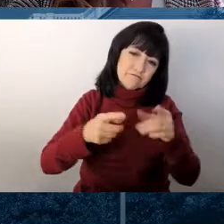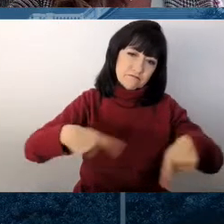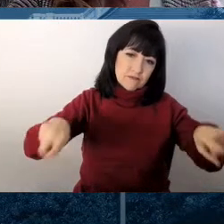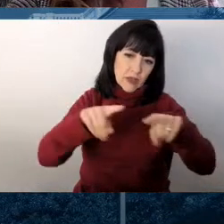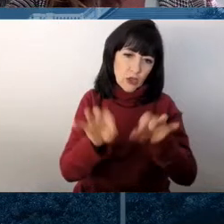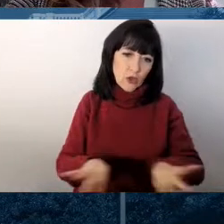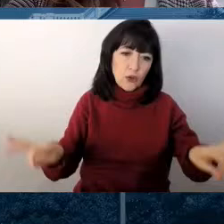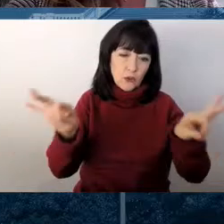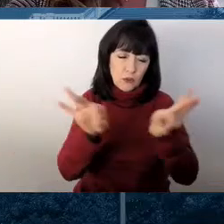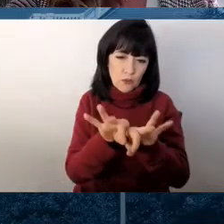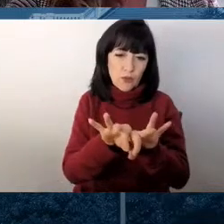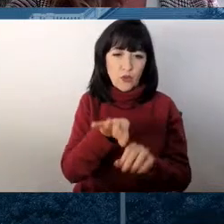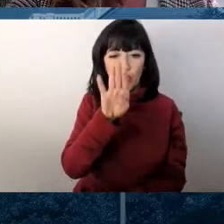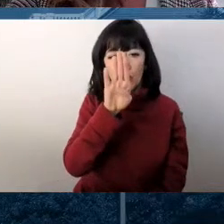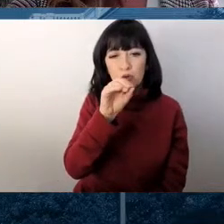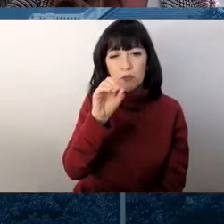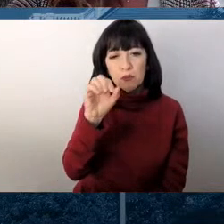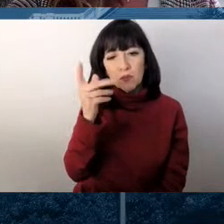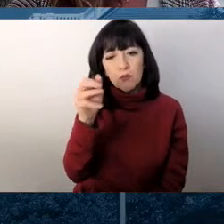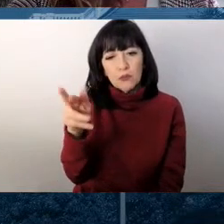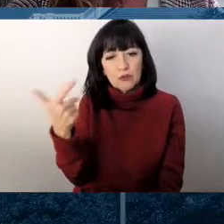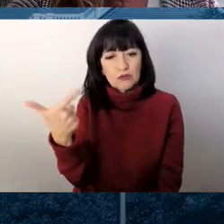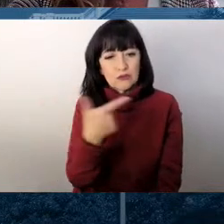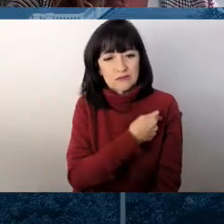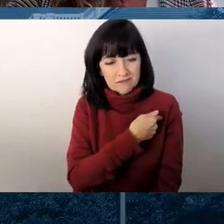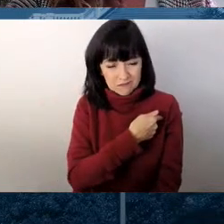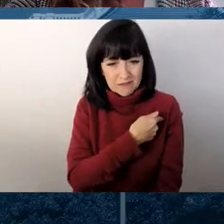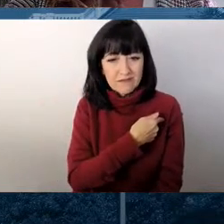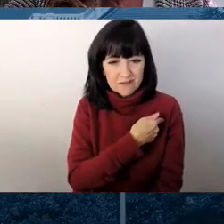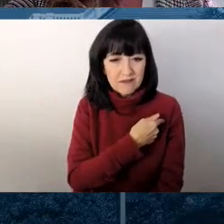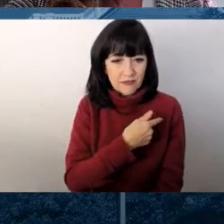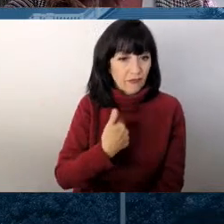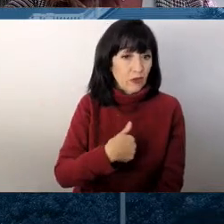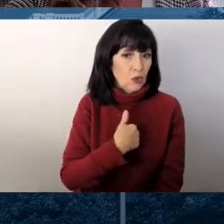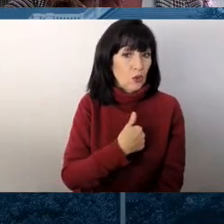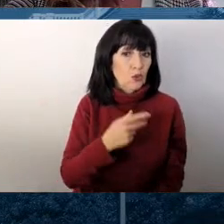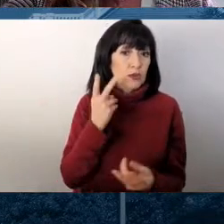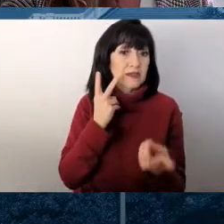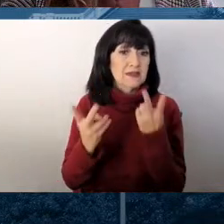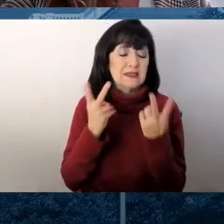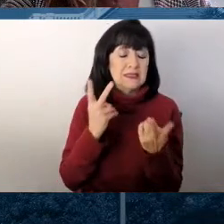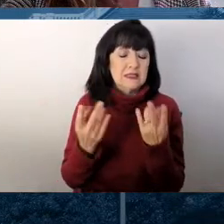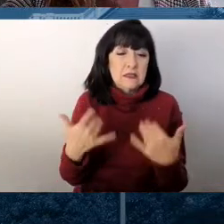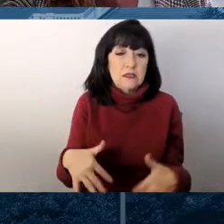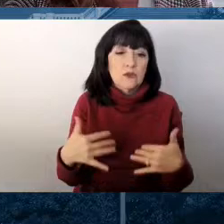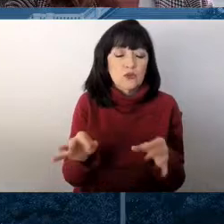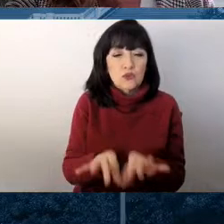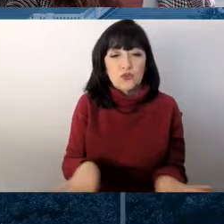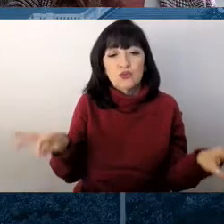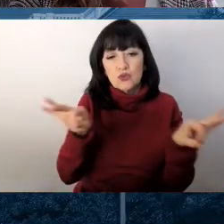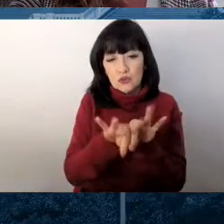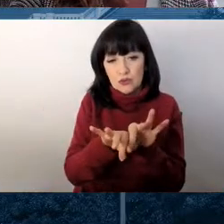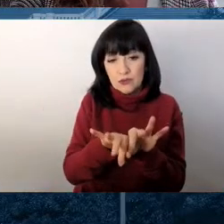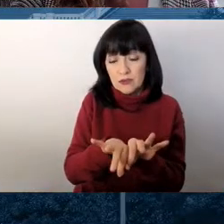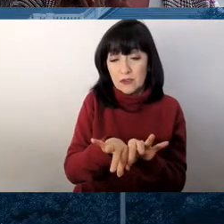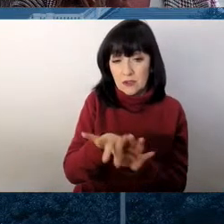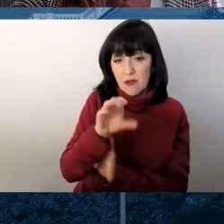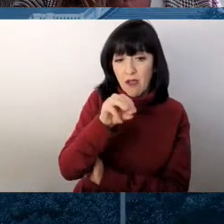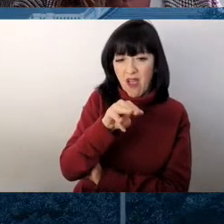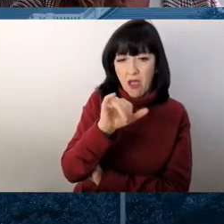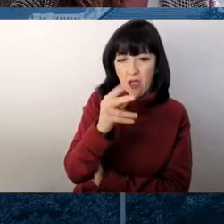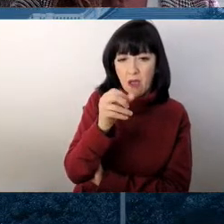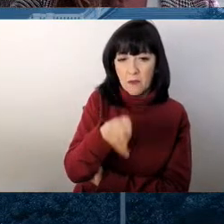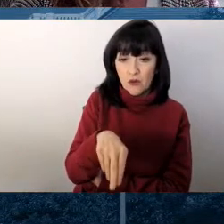if eligible, as we are clearly seeing the importance of this with the Omicron variant. And only 30% of the